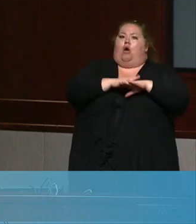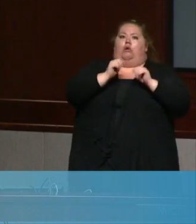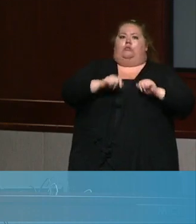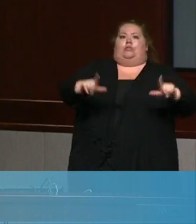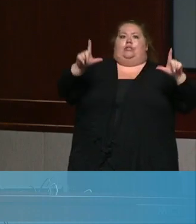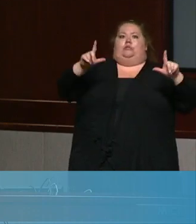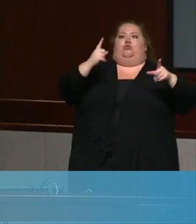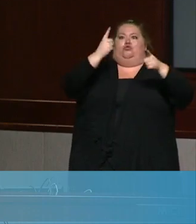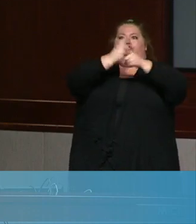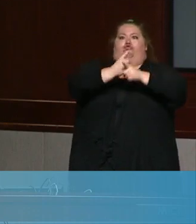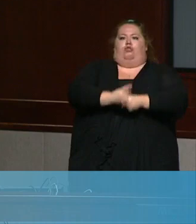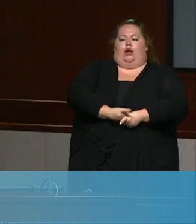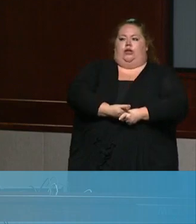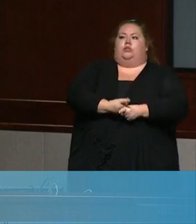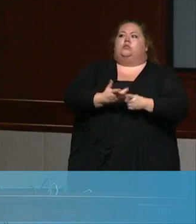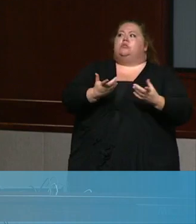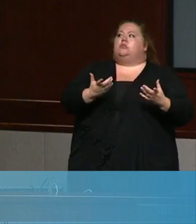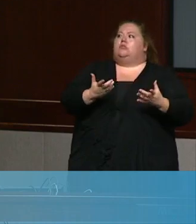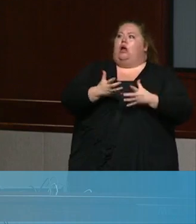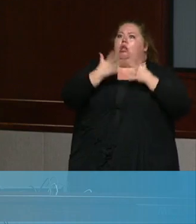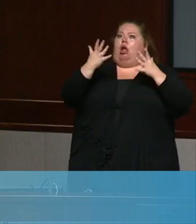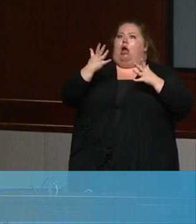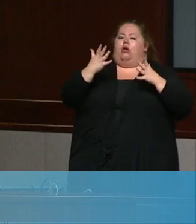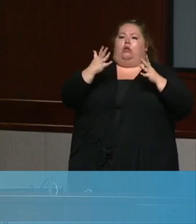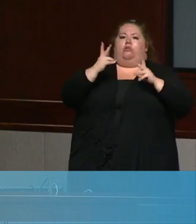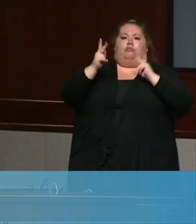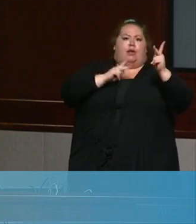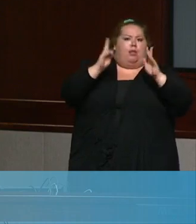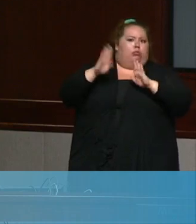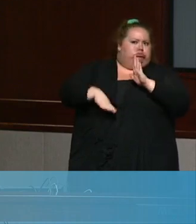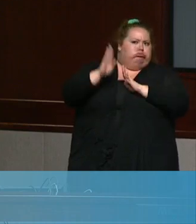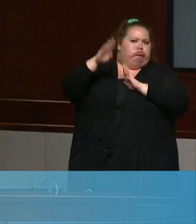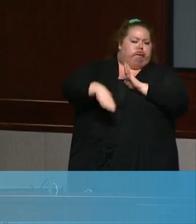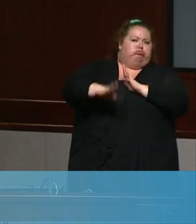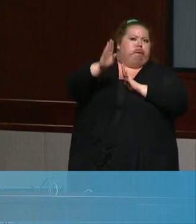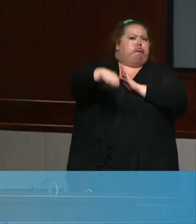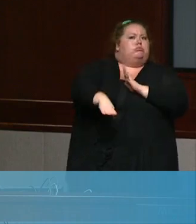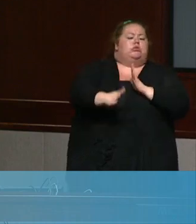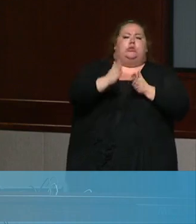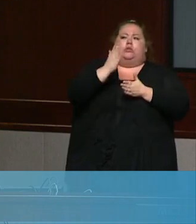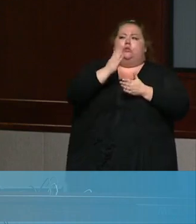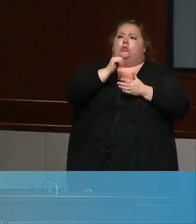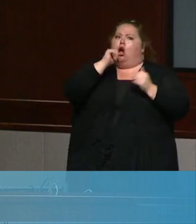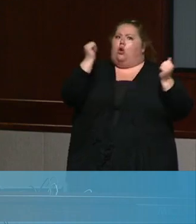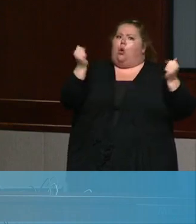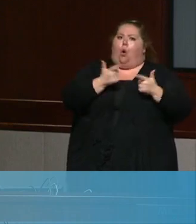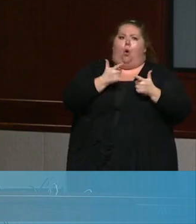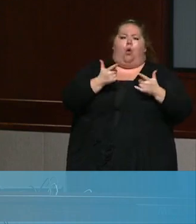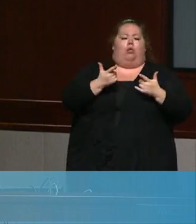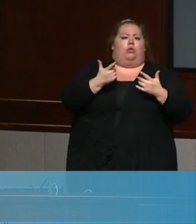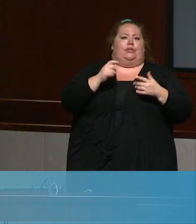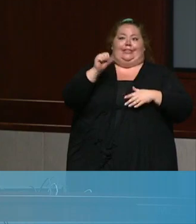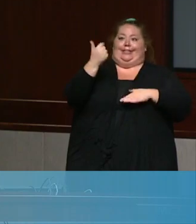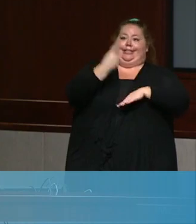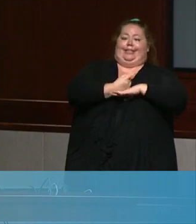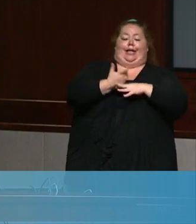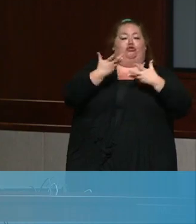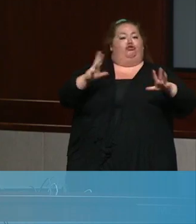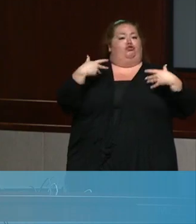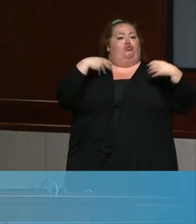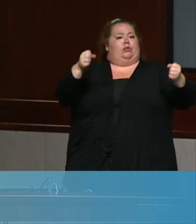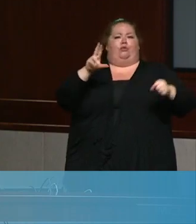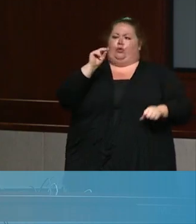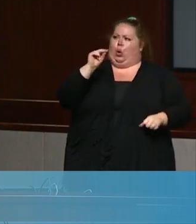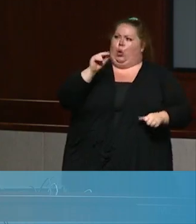are also, we see a large influx of people, and some of those people are not going to be done in 10 days. Some people are symptomatic much longer, and